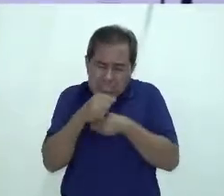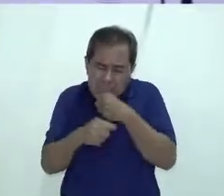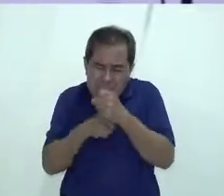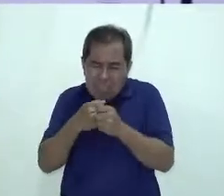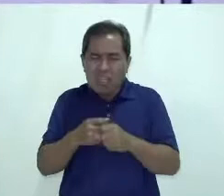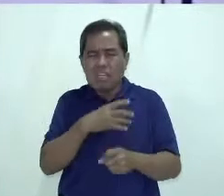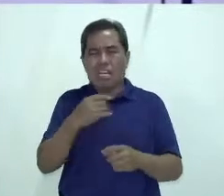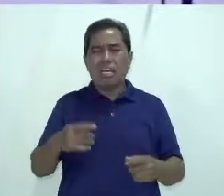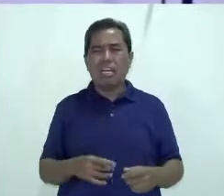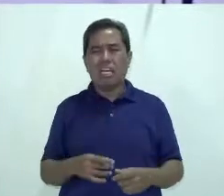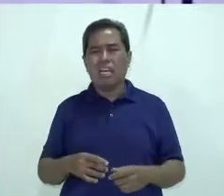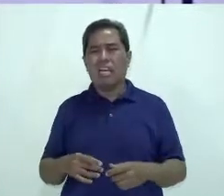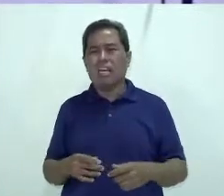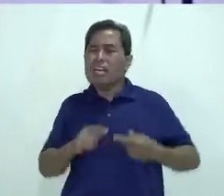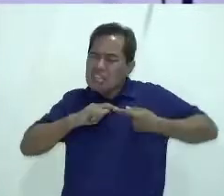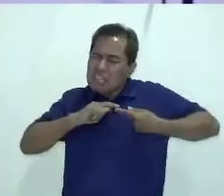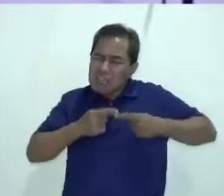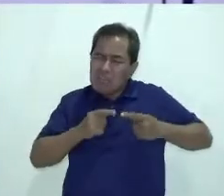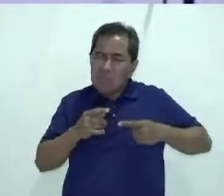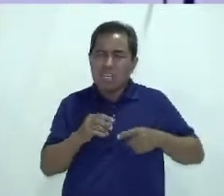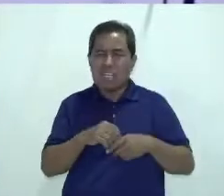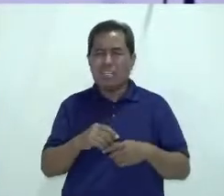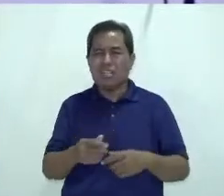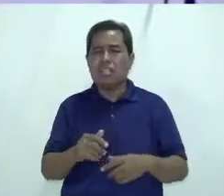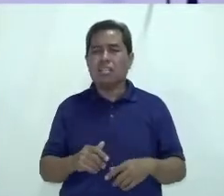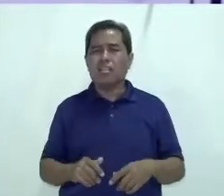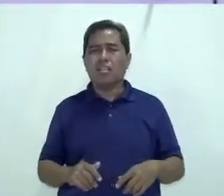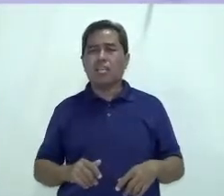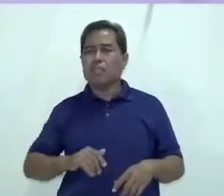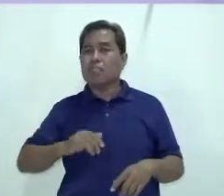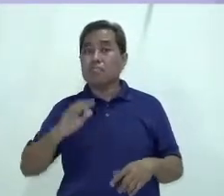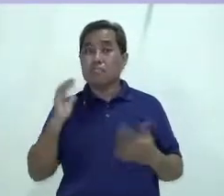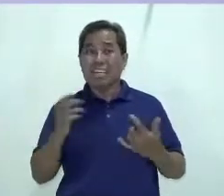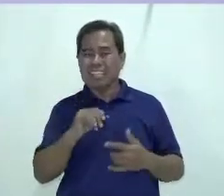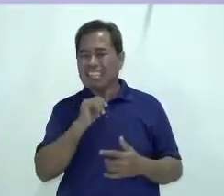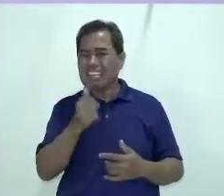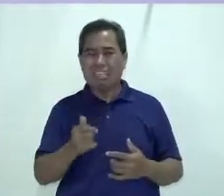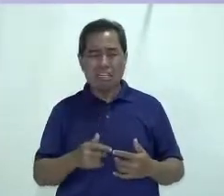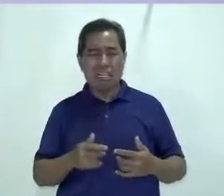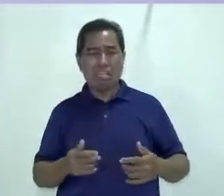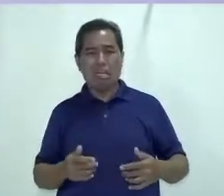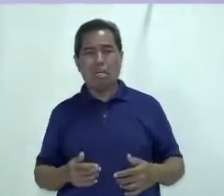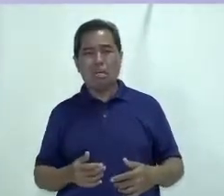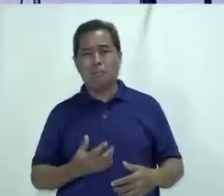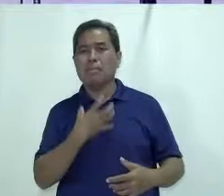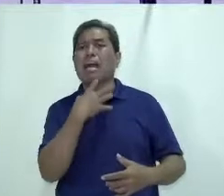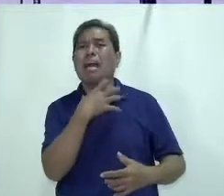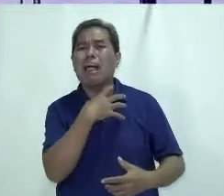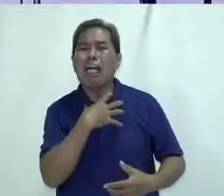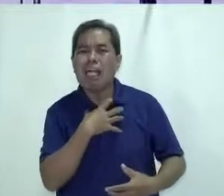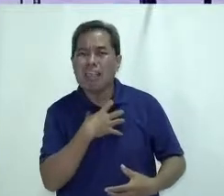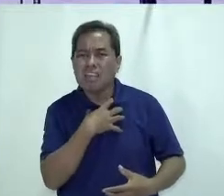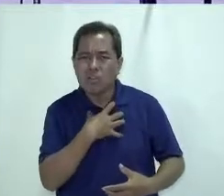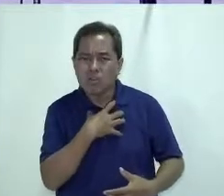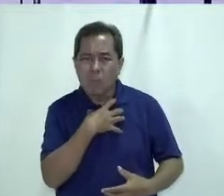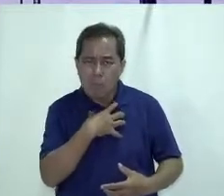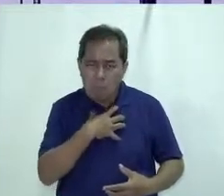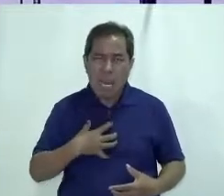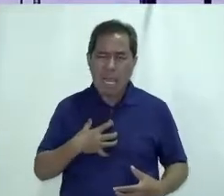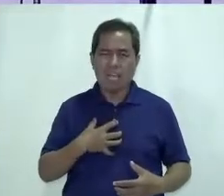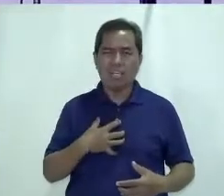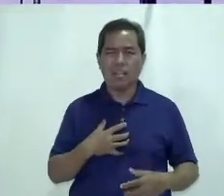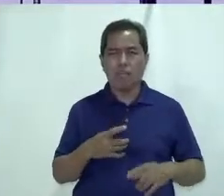to them. Instead of complaining, I'm just gonna pray. That's what we did this week. We said it's important